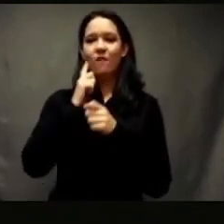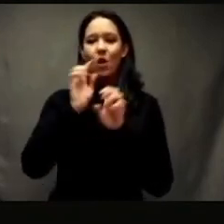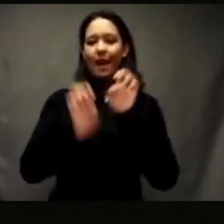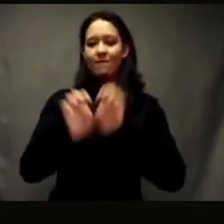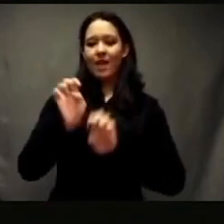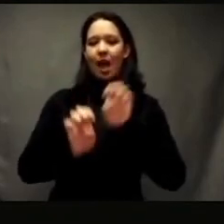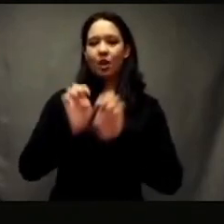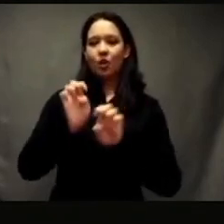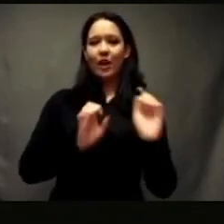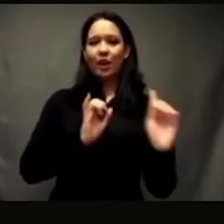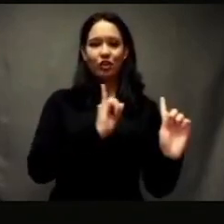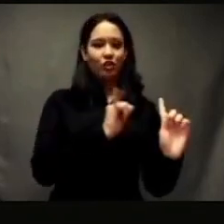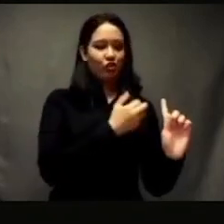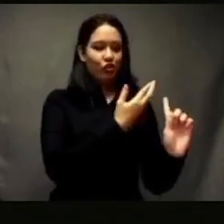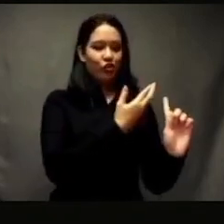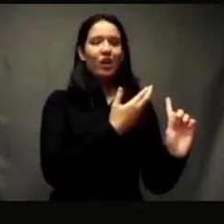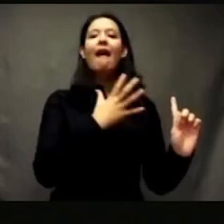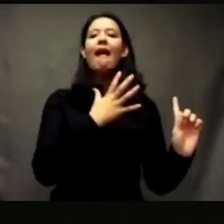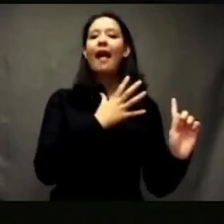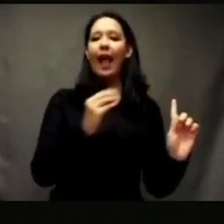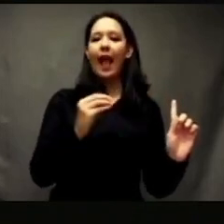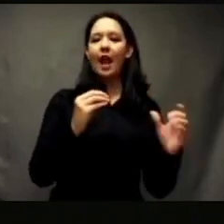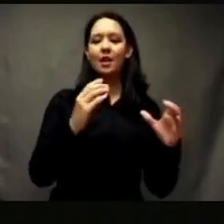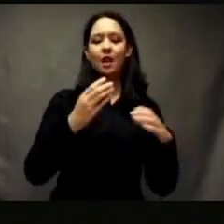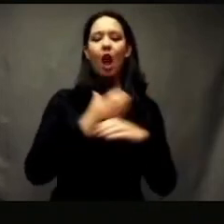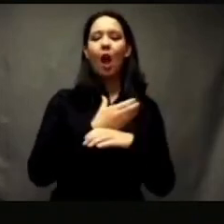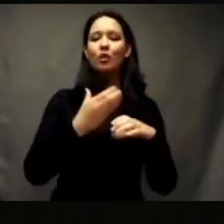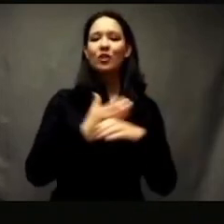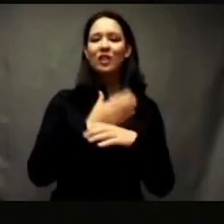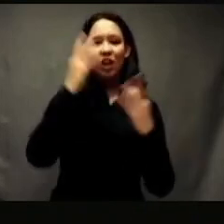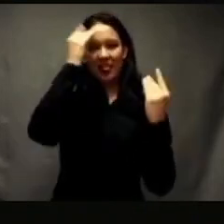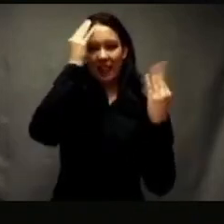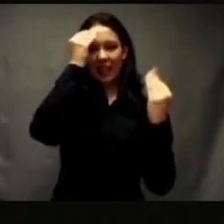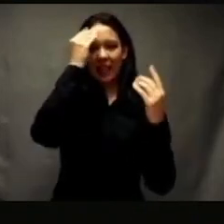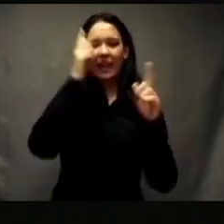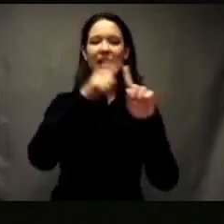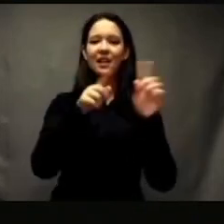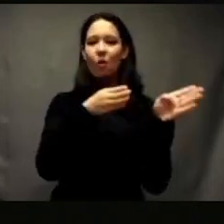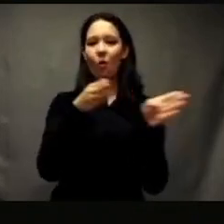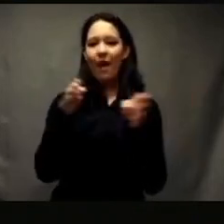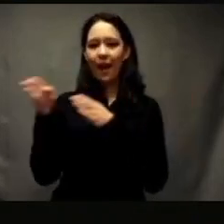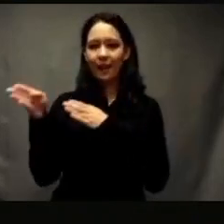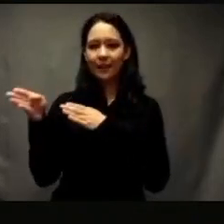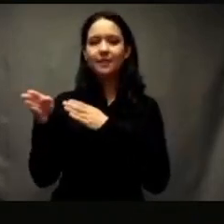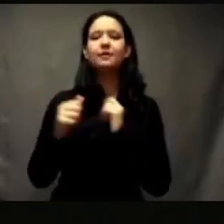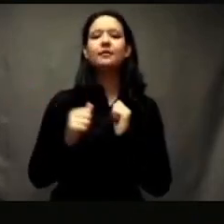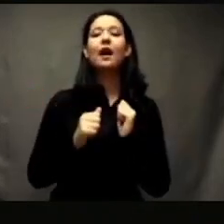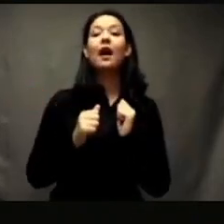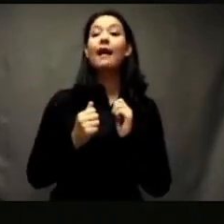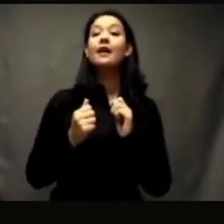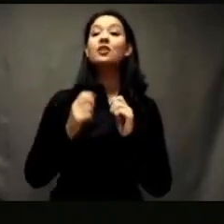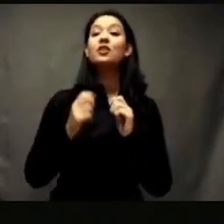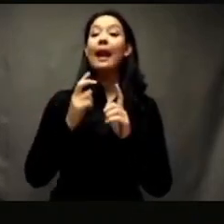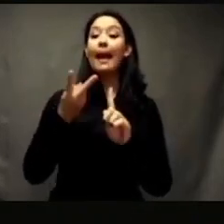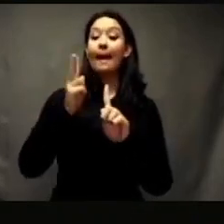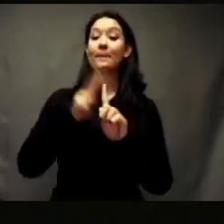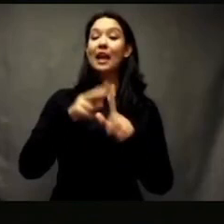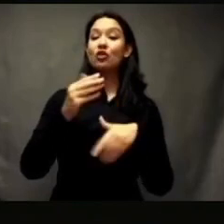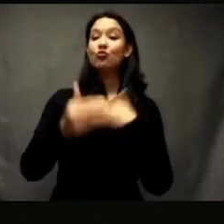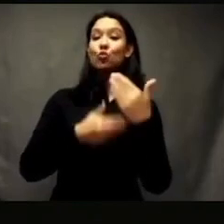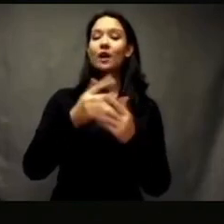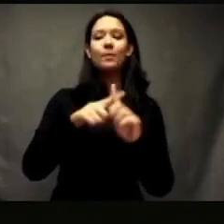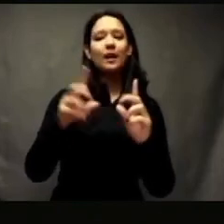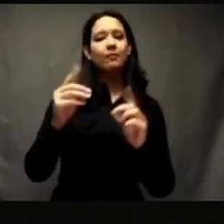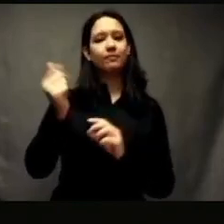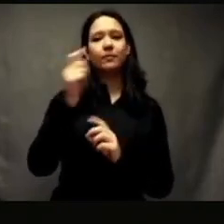evaluating ScratchJr and computational thinking in different ways. There's an application process for it, but we'll get right back